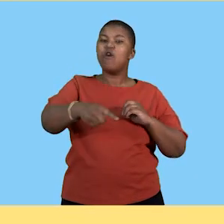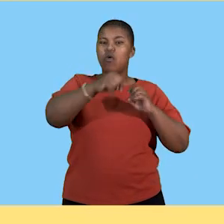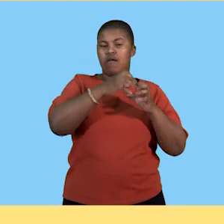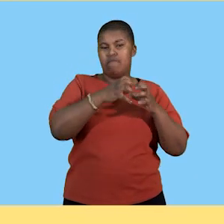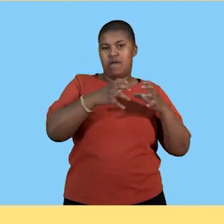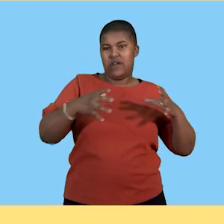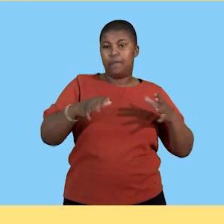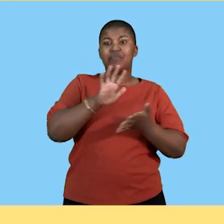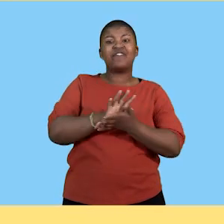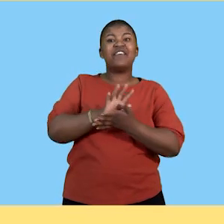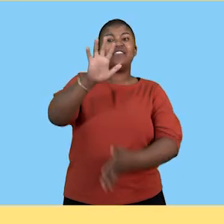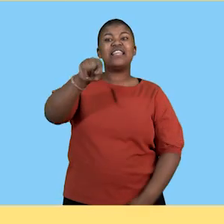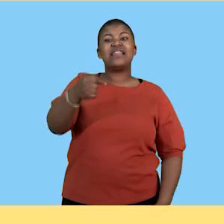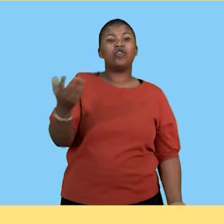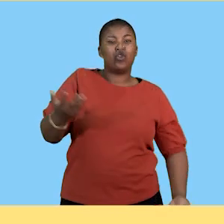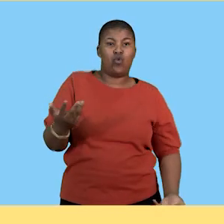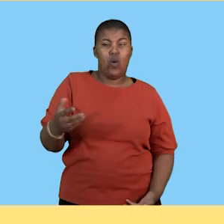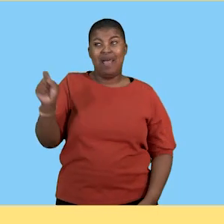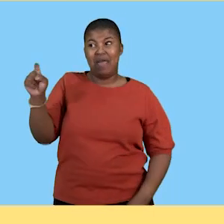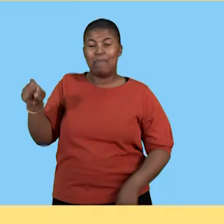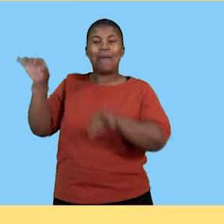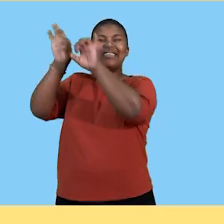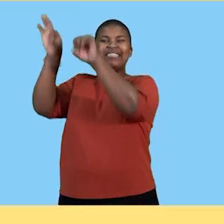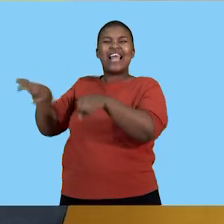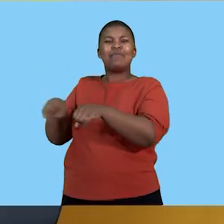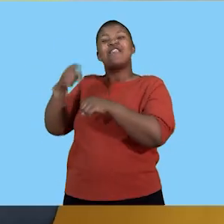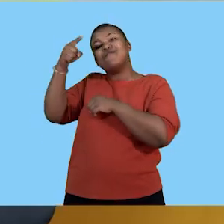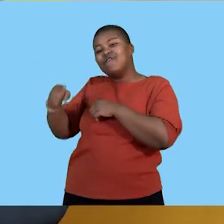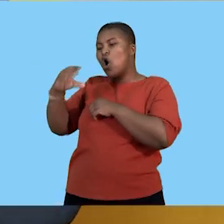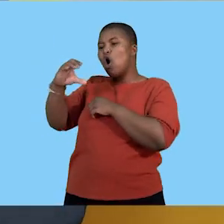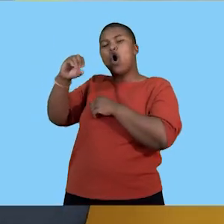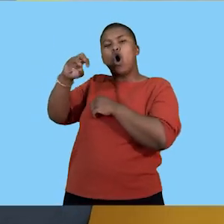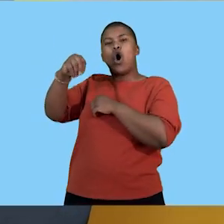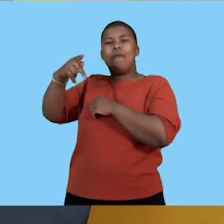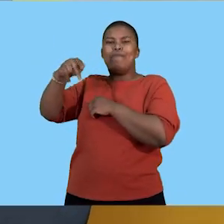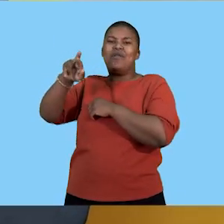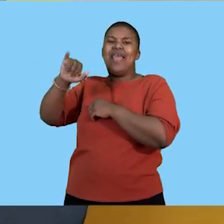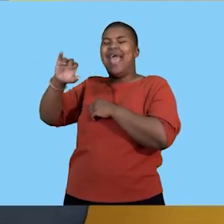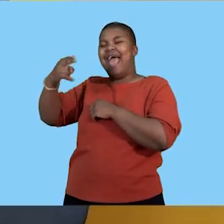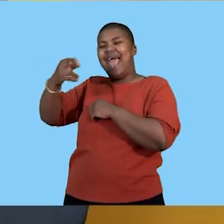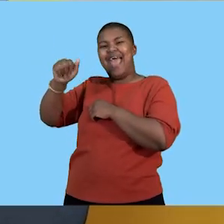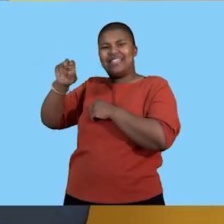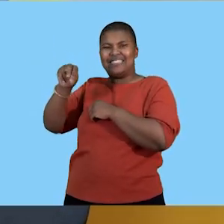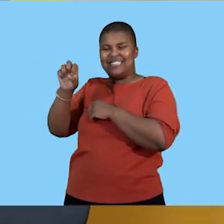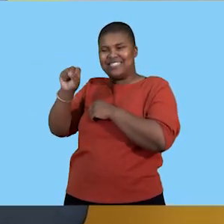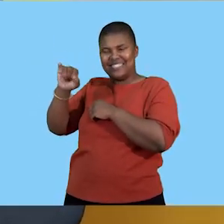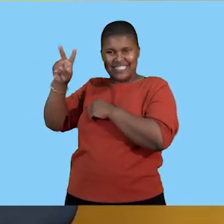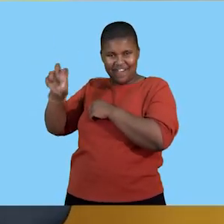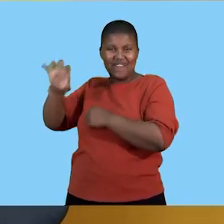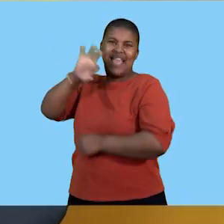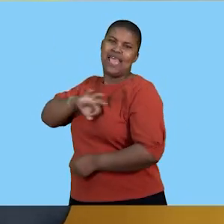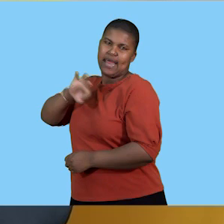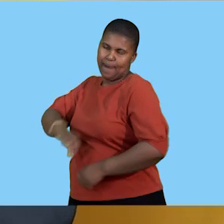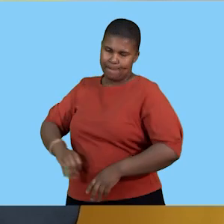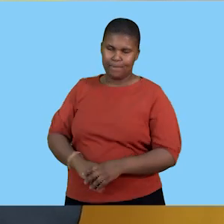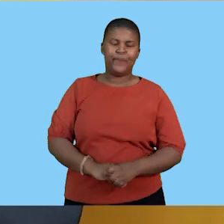This 15,000 will go to the statement of comprehensive income as an expense under operating expenses. Then we record it